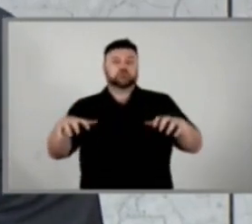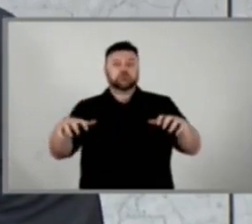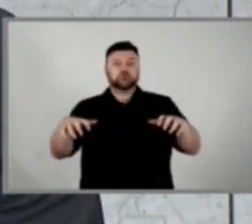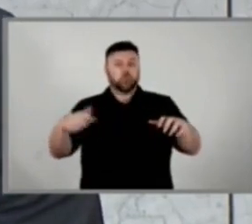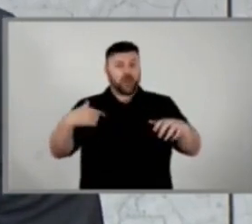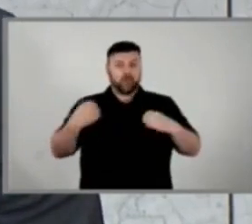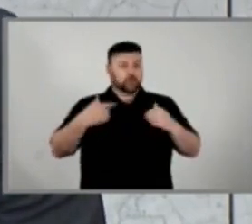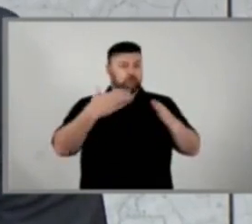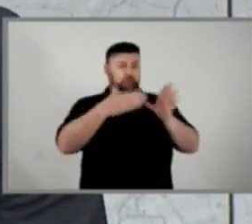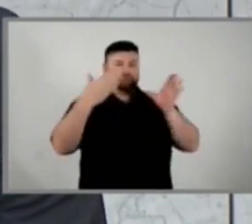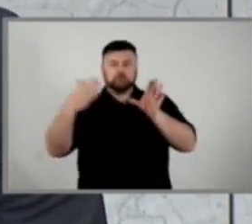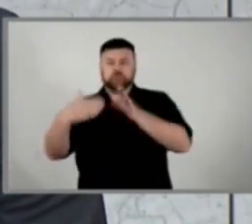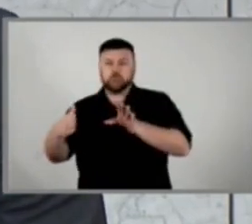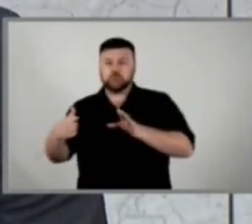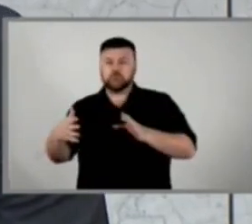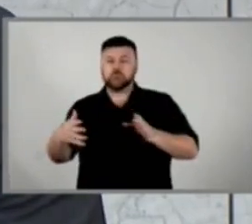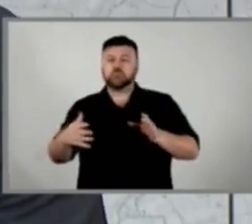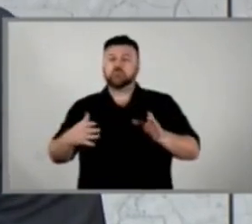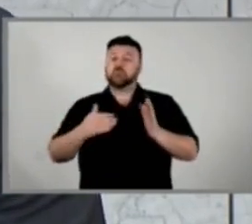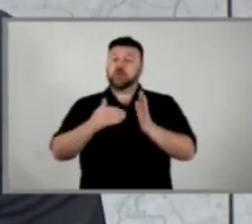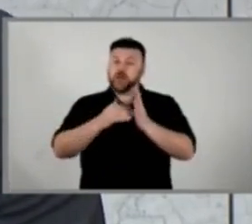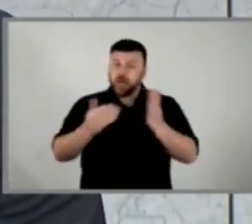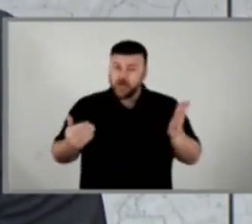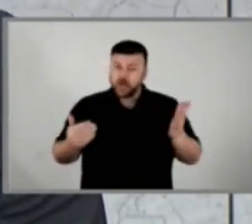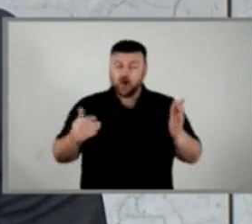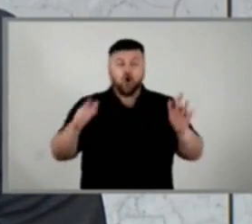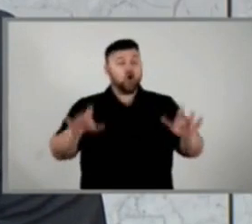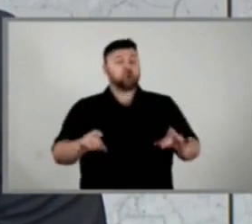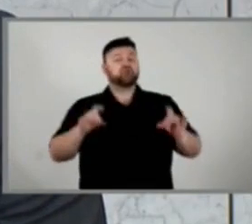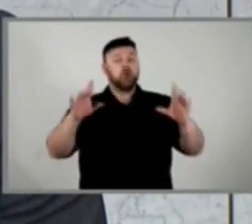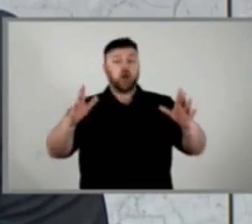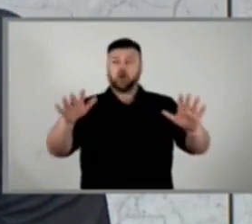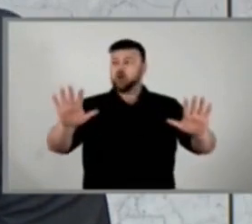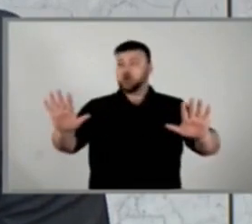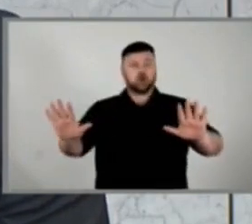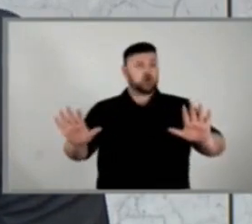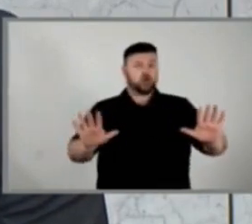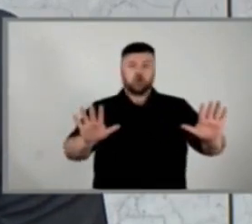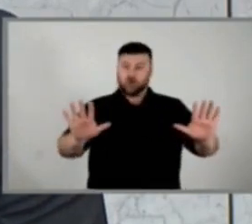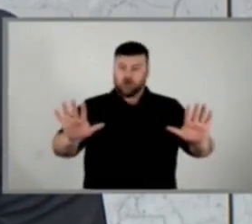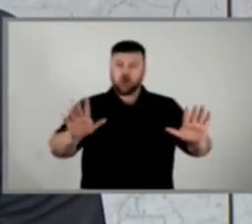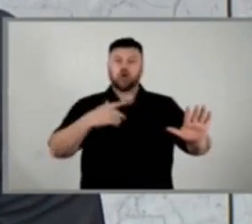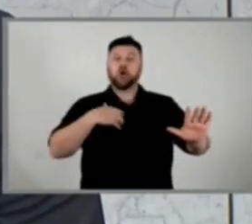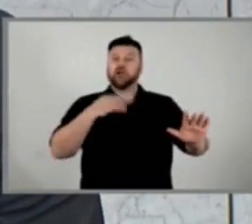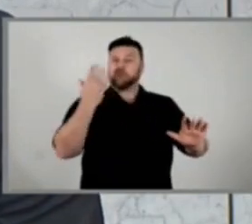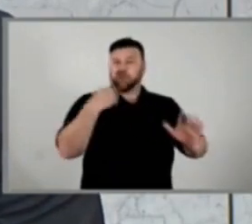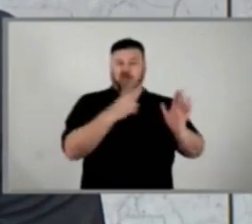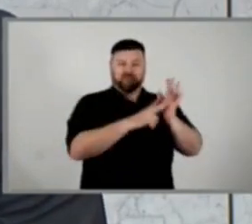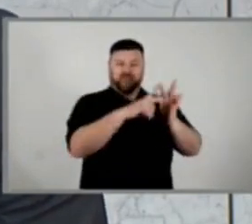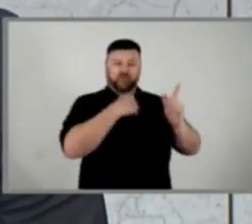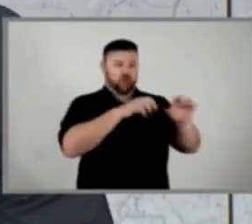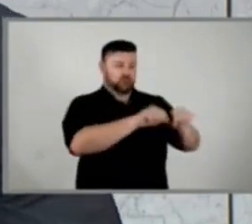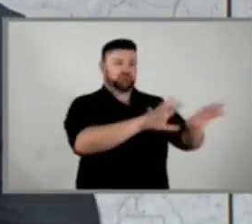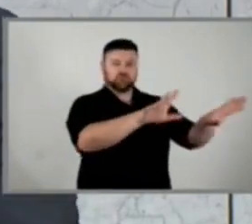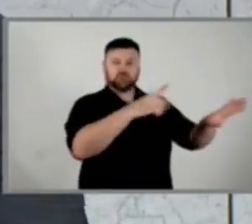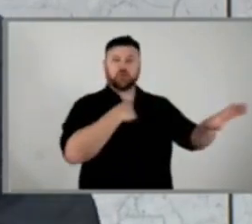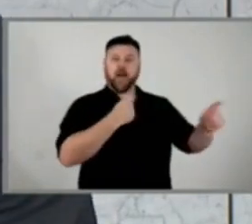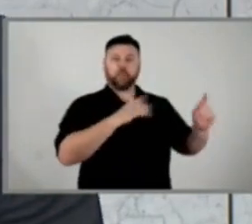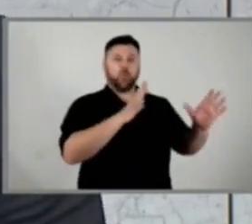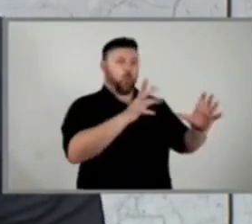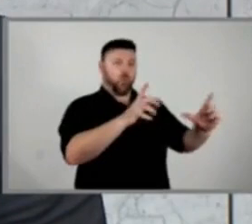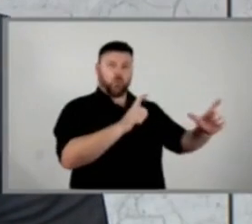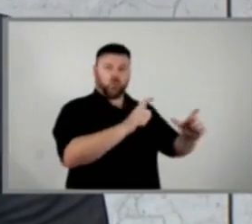those times. But now, once we've got Australia once again, after this Victorian wave, to get the cases again under control, we can be planning